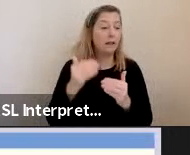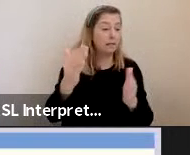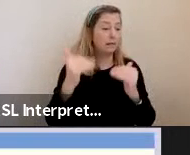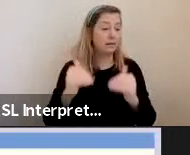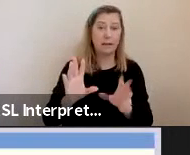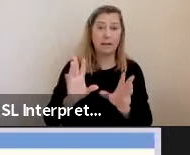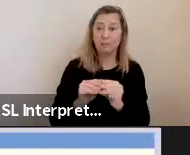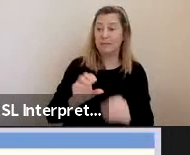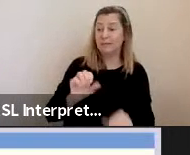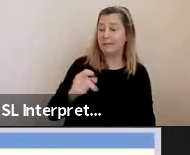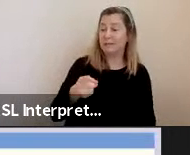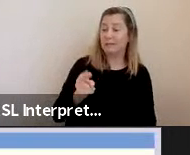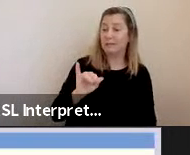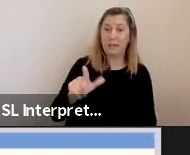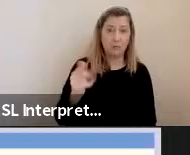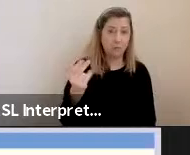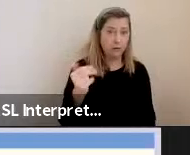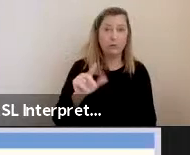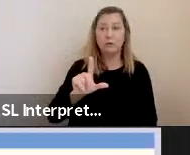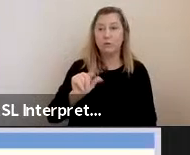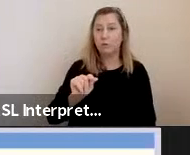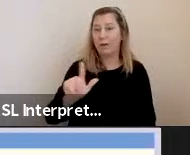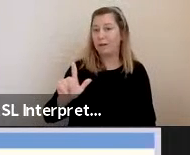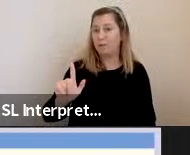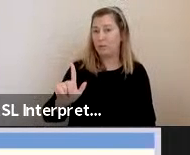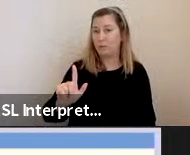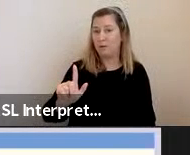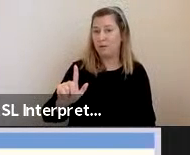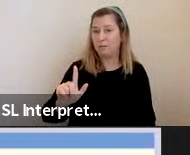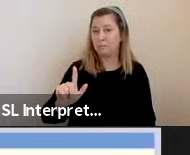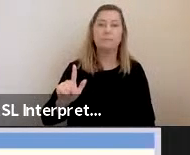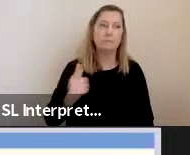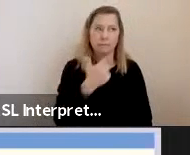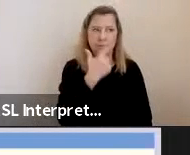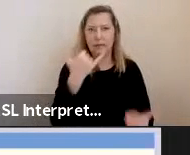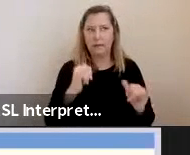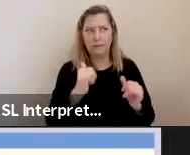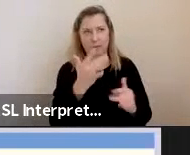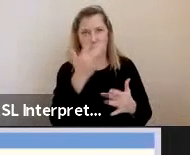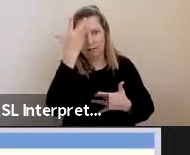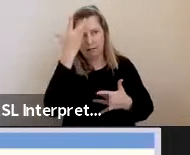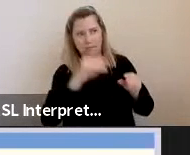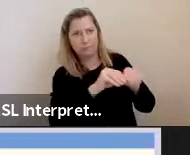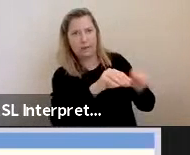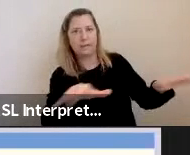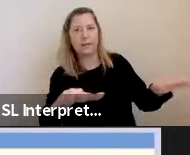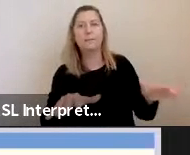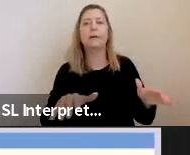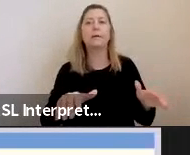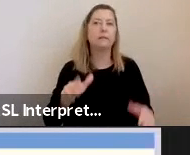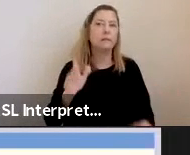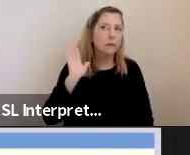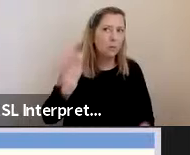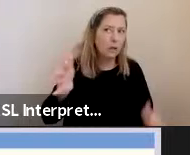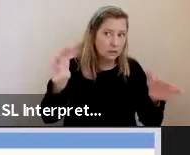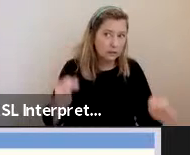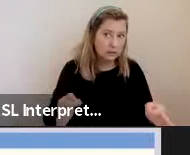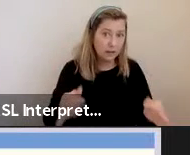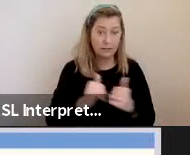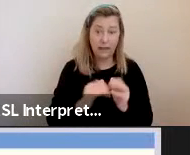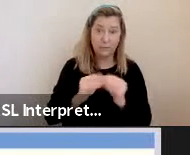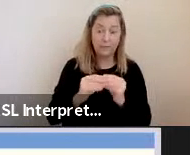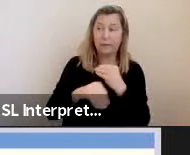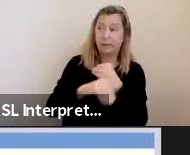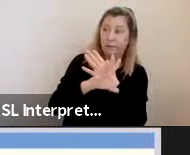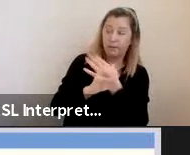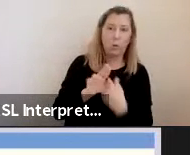scheduled for April 13th, 2021. Due to the pandemic, a decision will be made at a later date whether or not this will be in-person